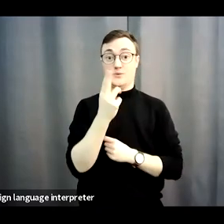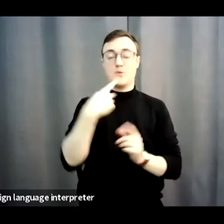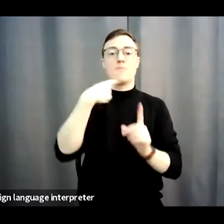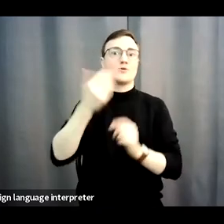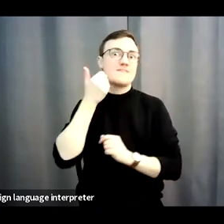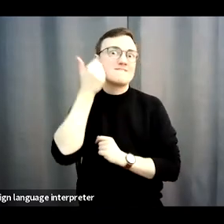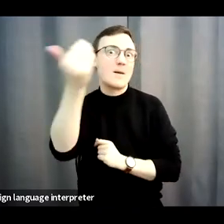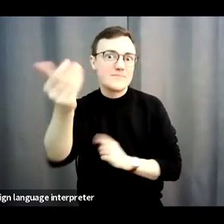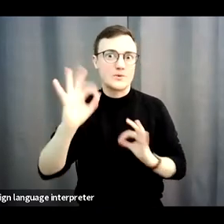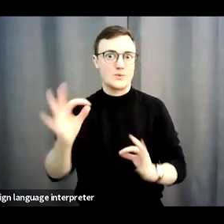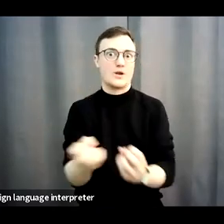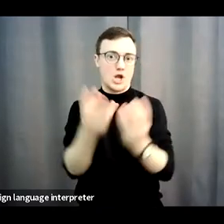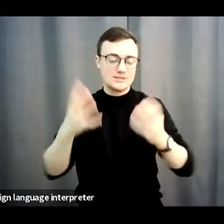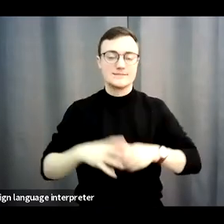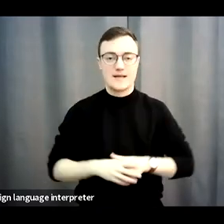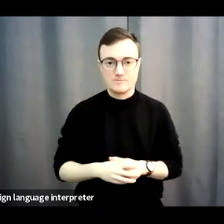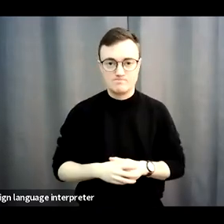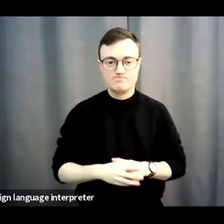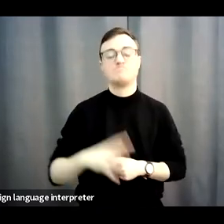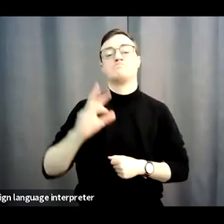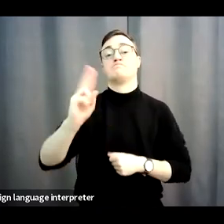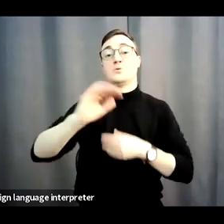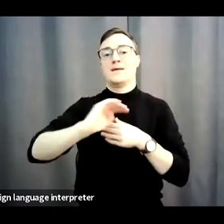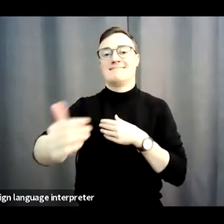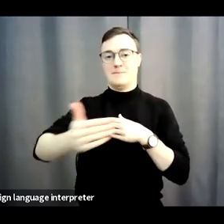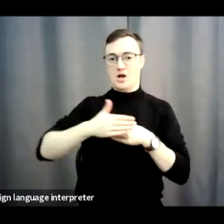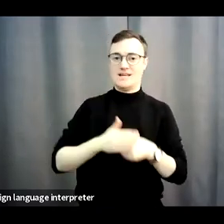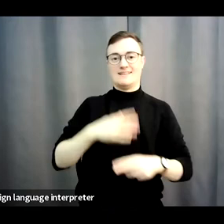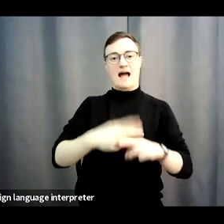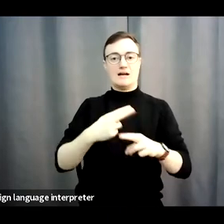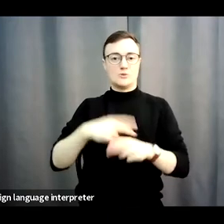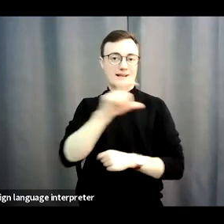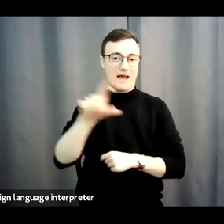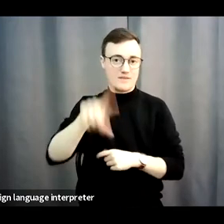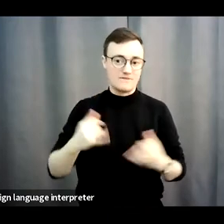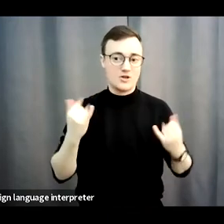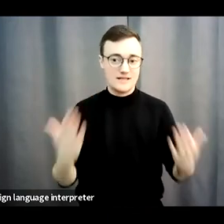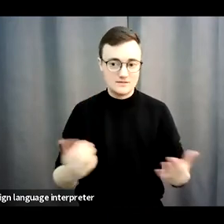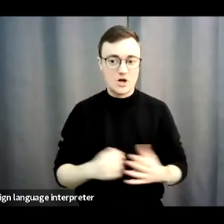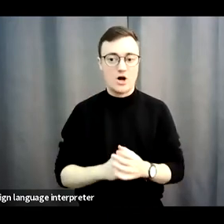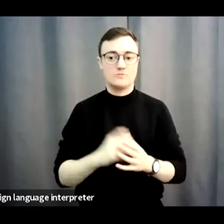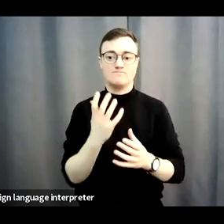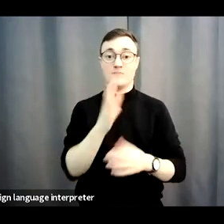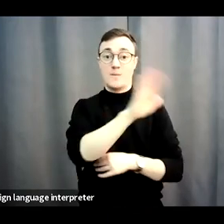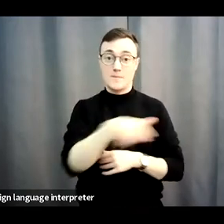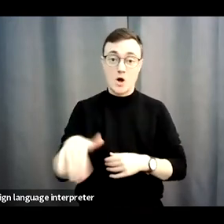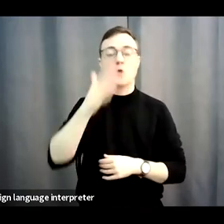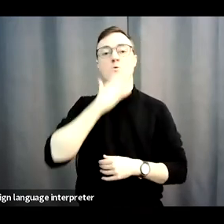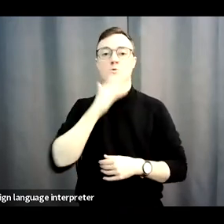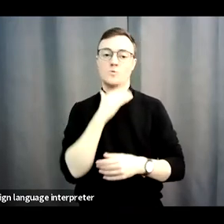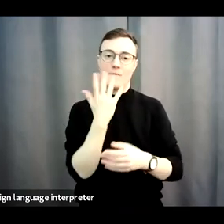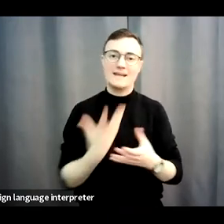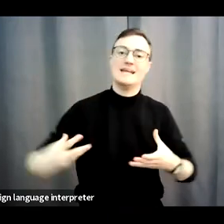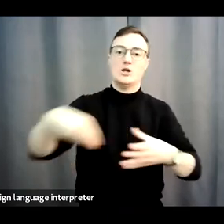Dear friends, let me get back to the actual topic of today, the inclusion of children and young